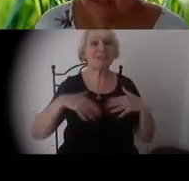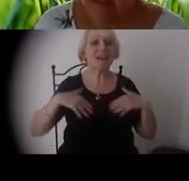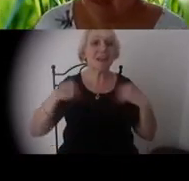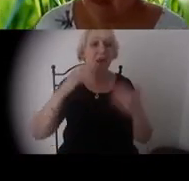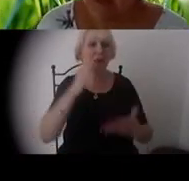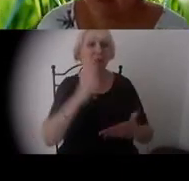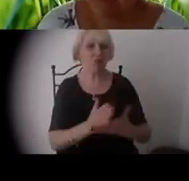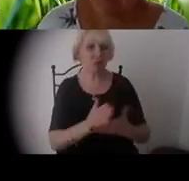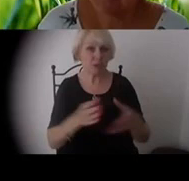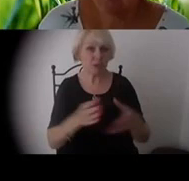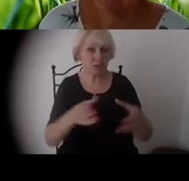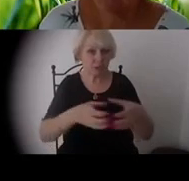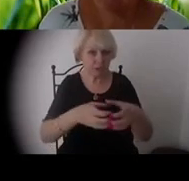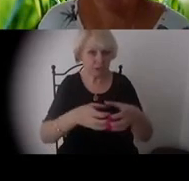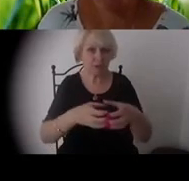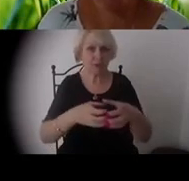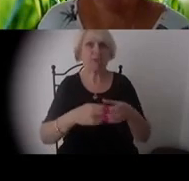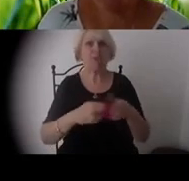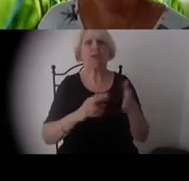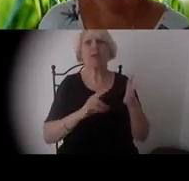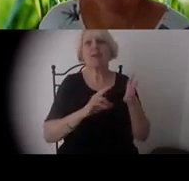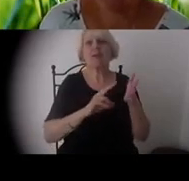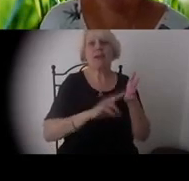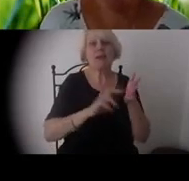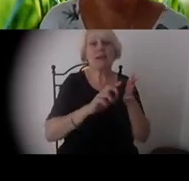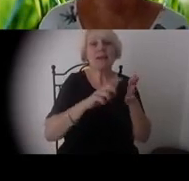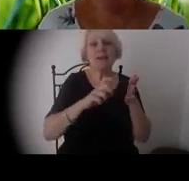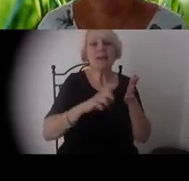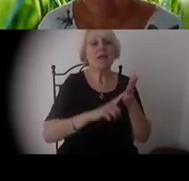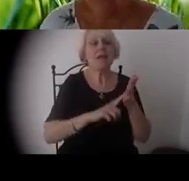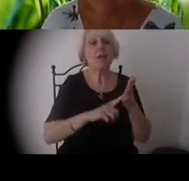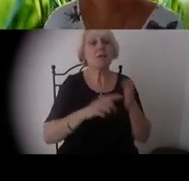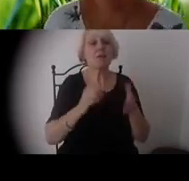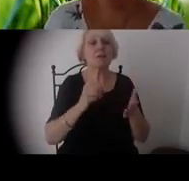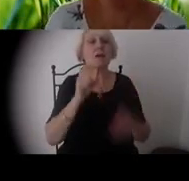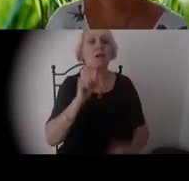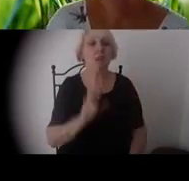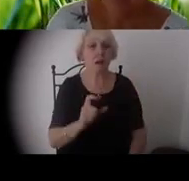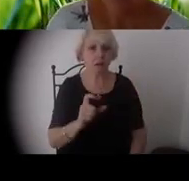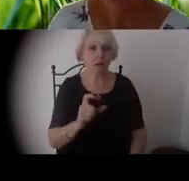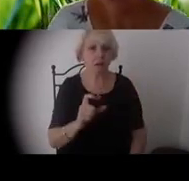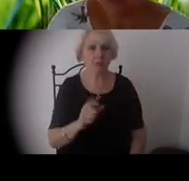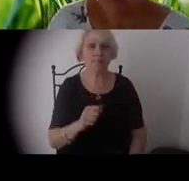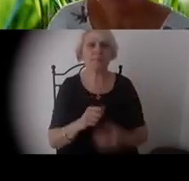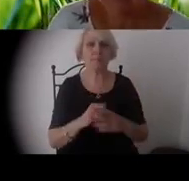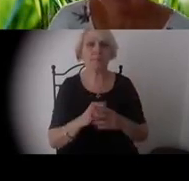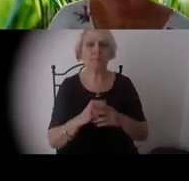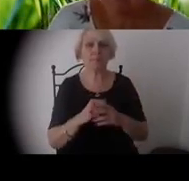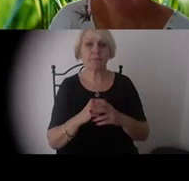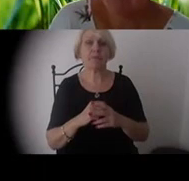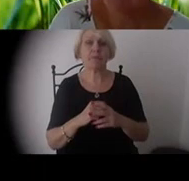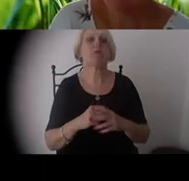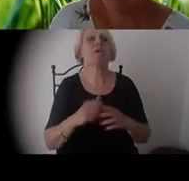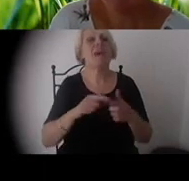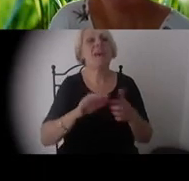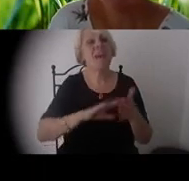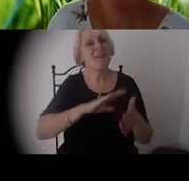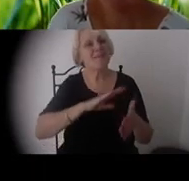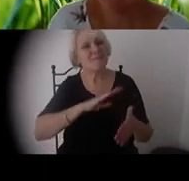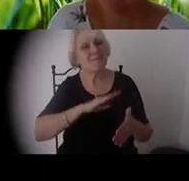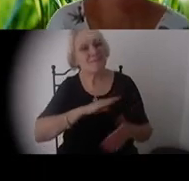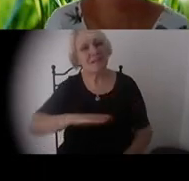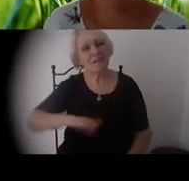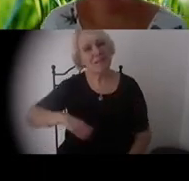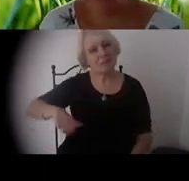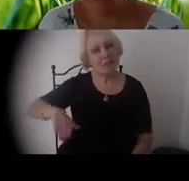Nicholas Clark, who's the Consultant Clinical Psychologist and Enfield Child and Adolescent Mental Health